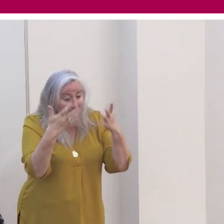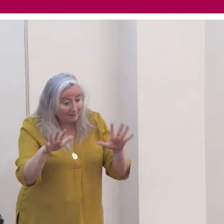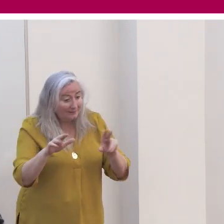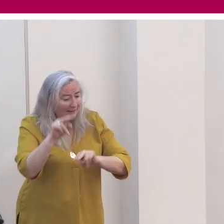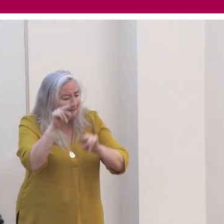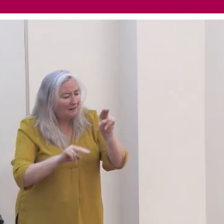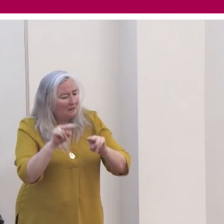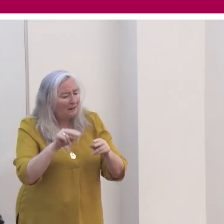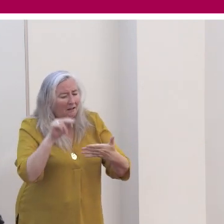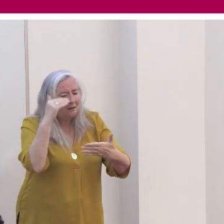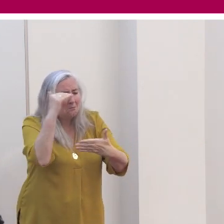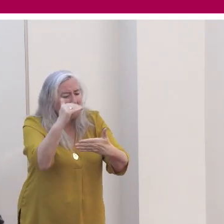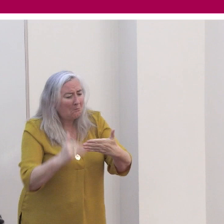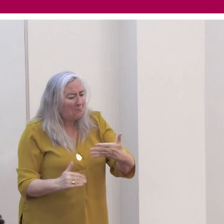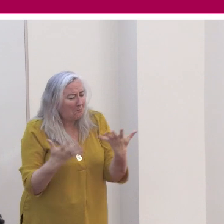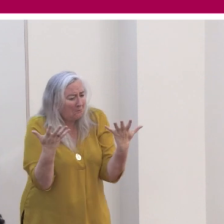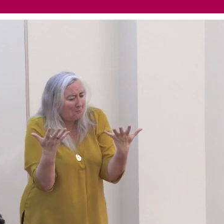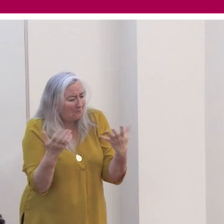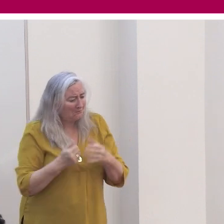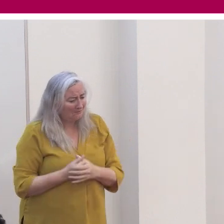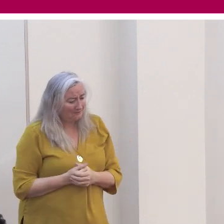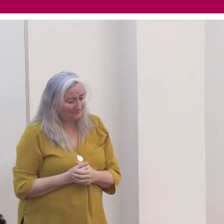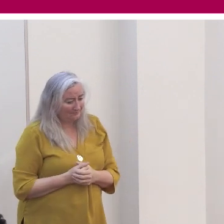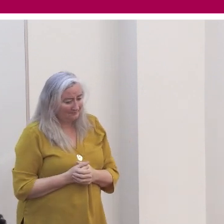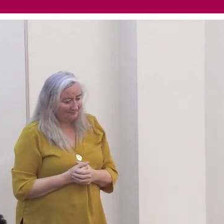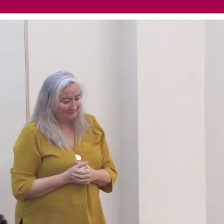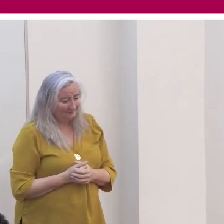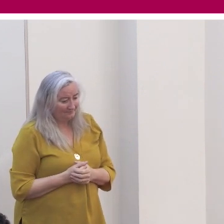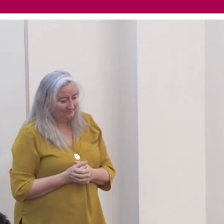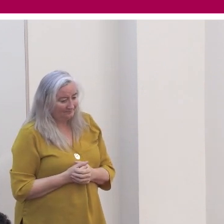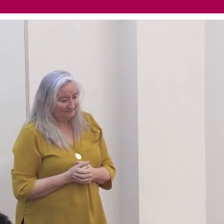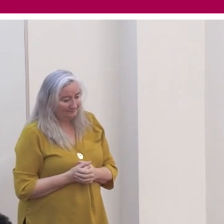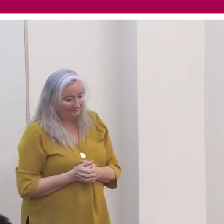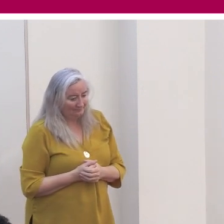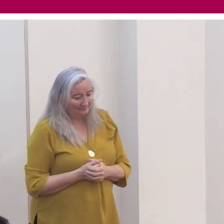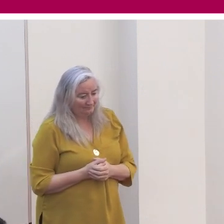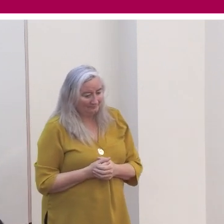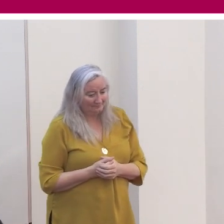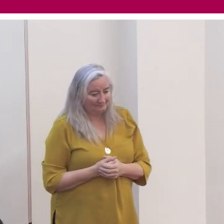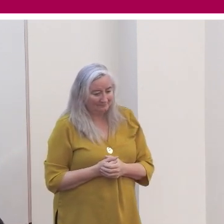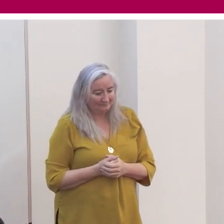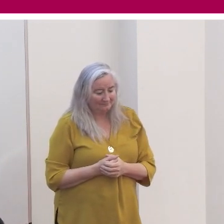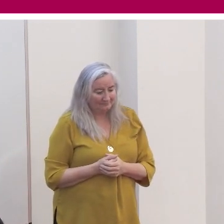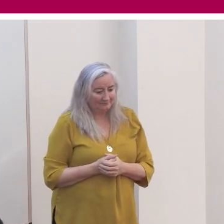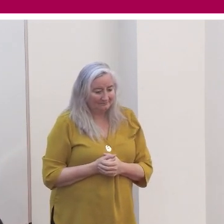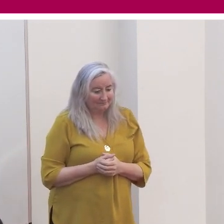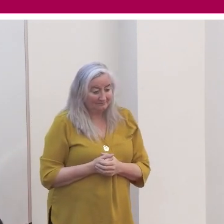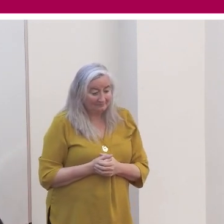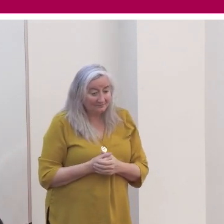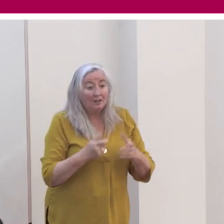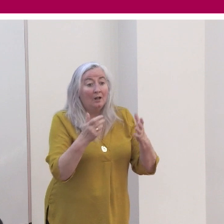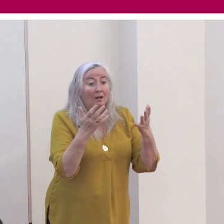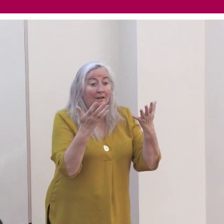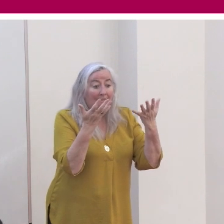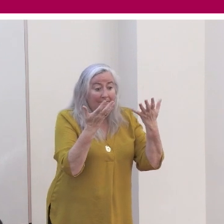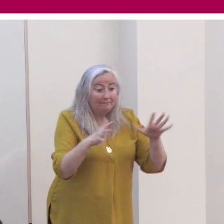the justice system, they're more concerned about their protection needs. So more about protecting